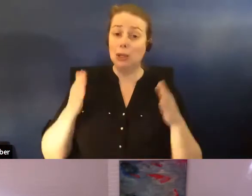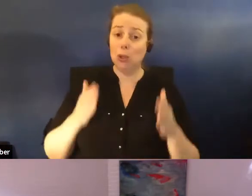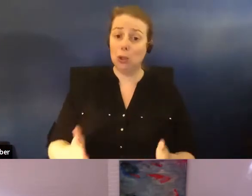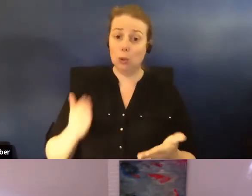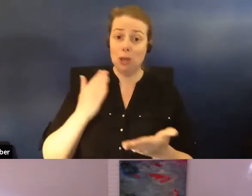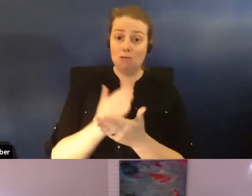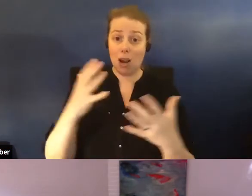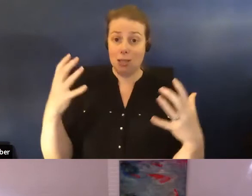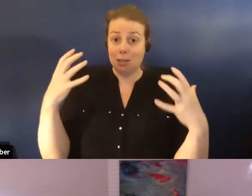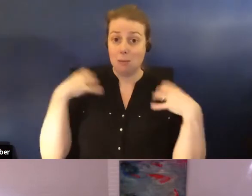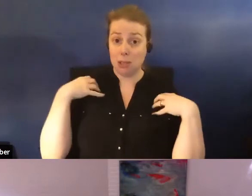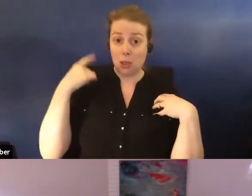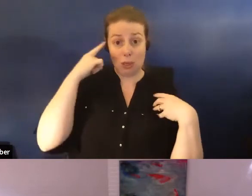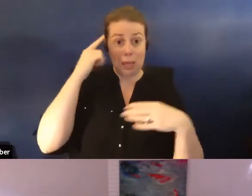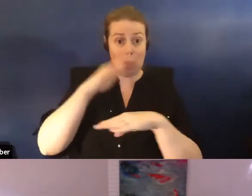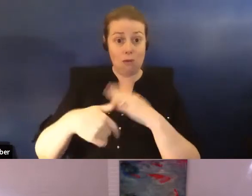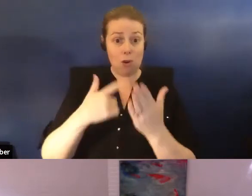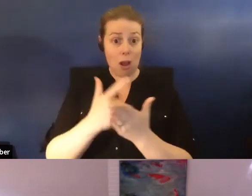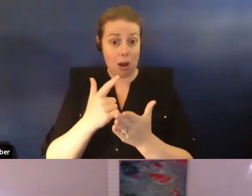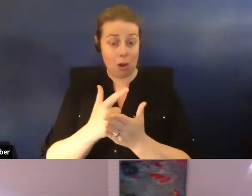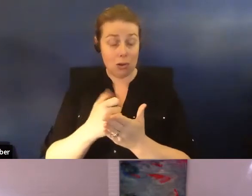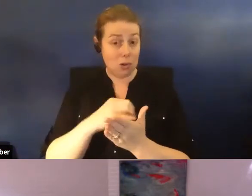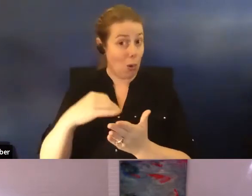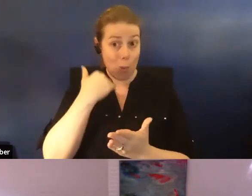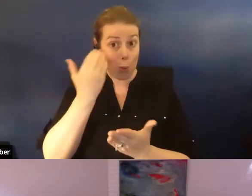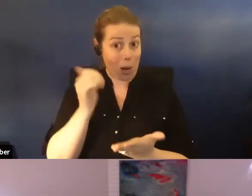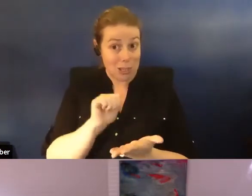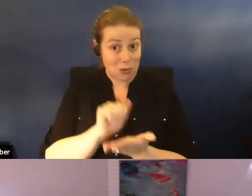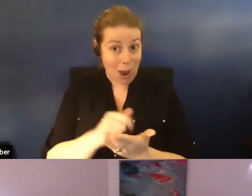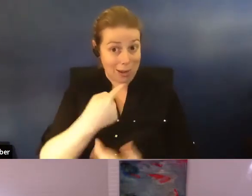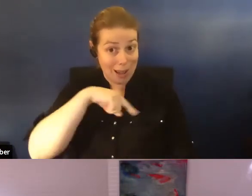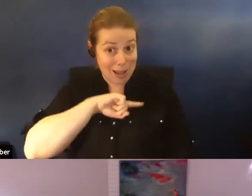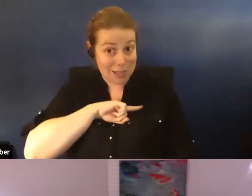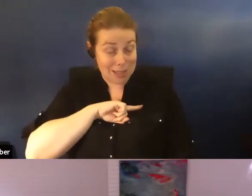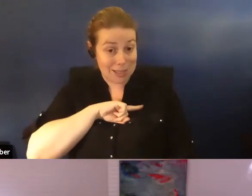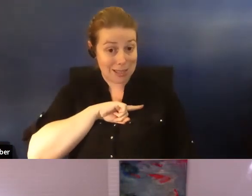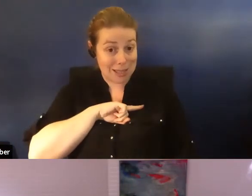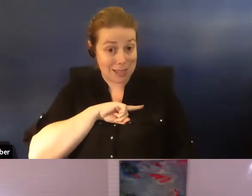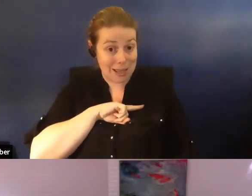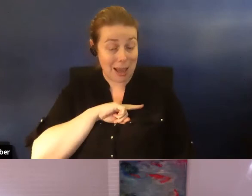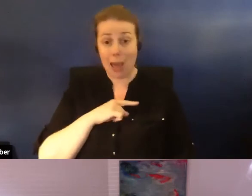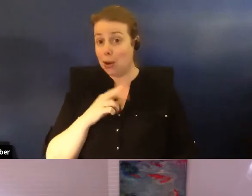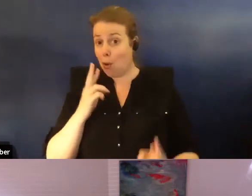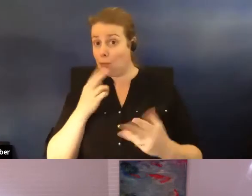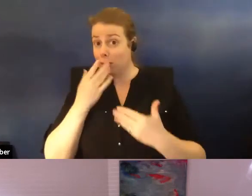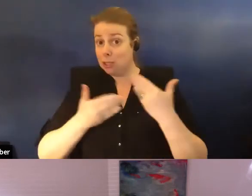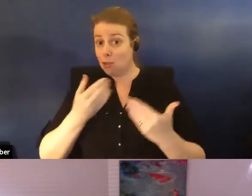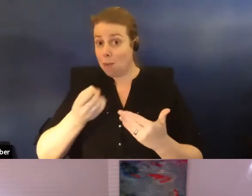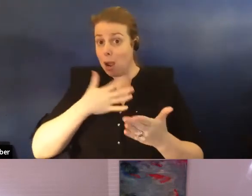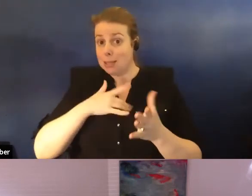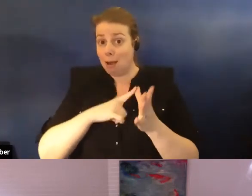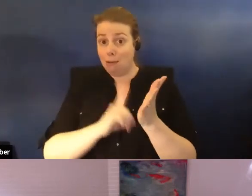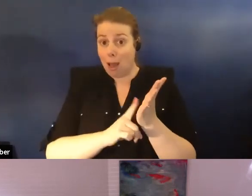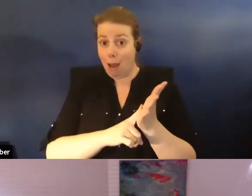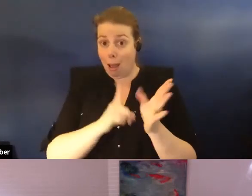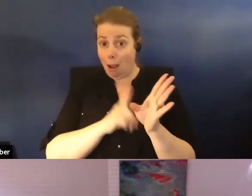lot. We don't always get it 100% right. And if I can describe myself as an ally, I don't always get it 100% right,